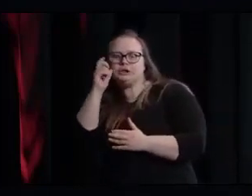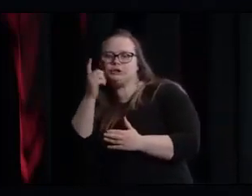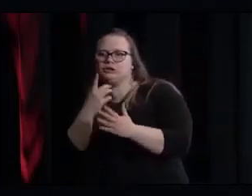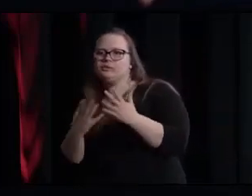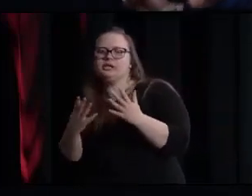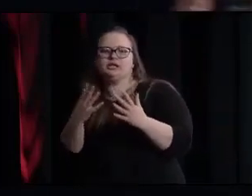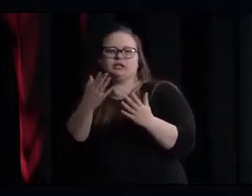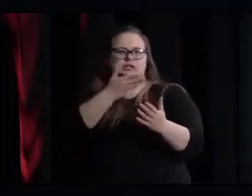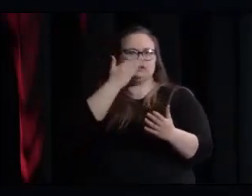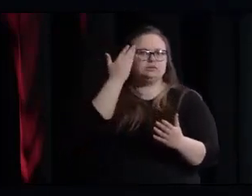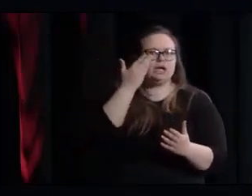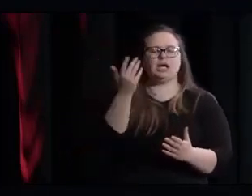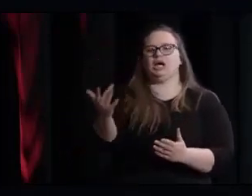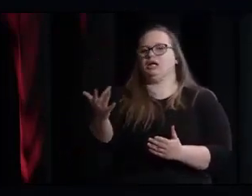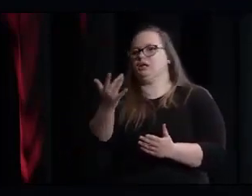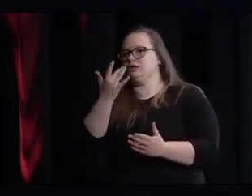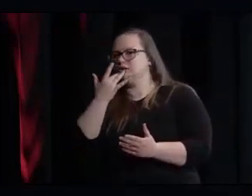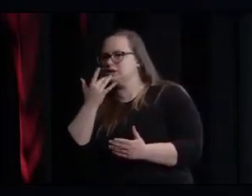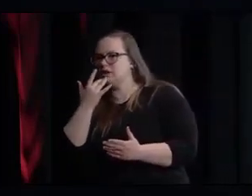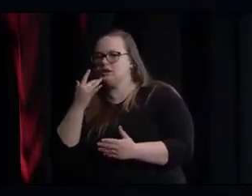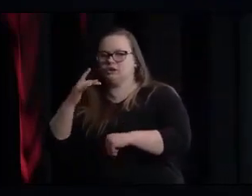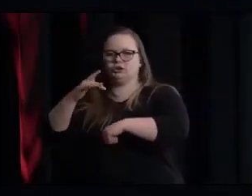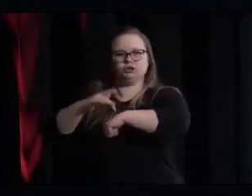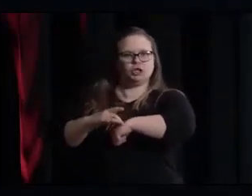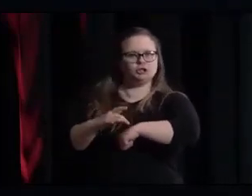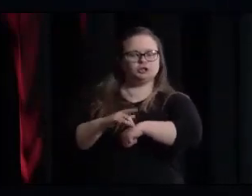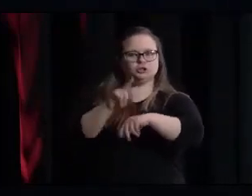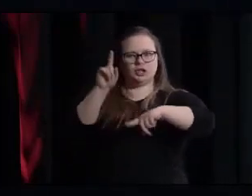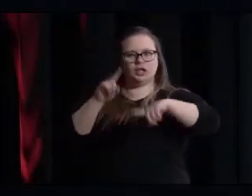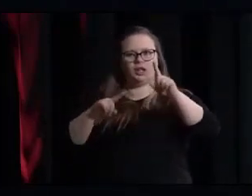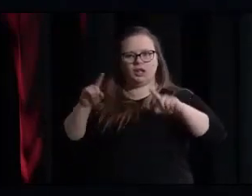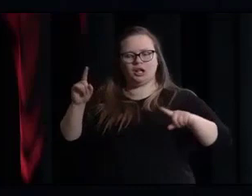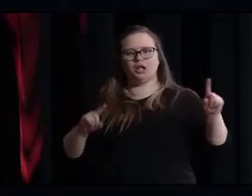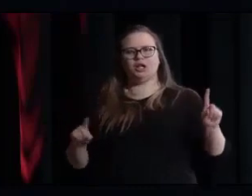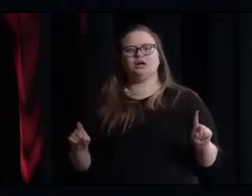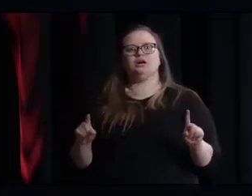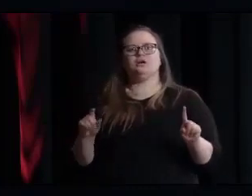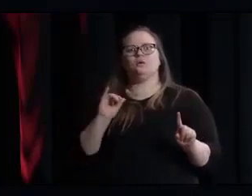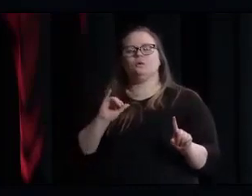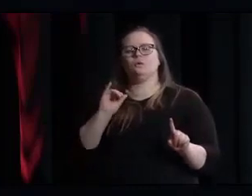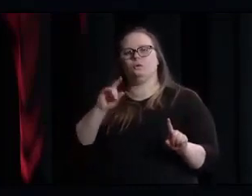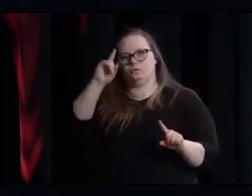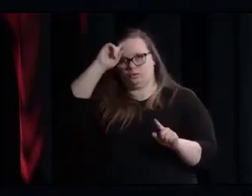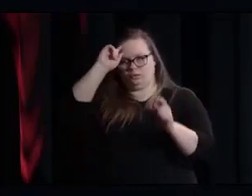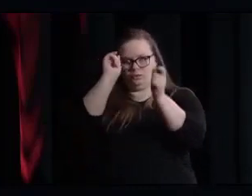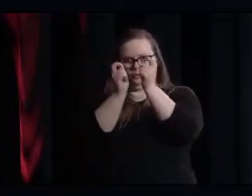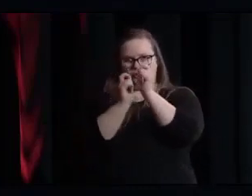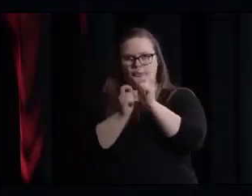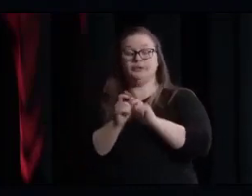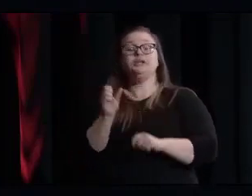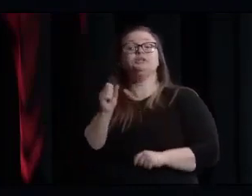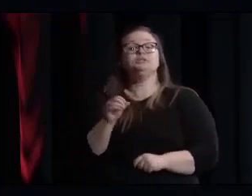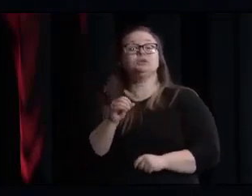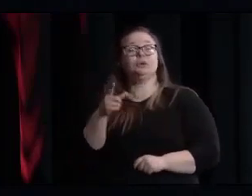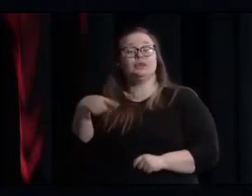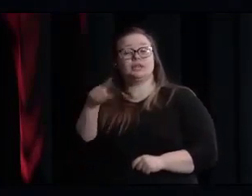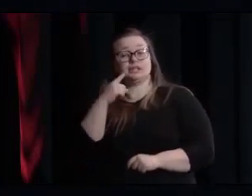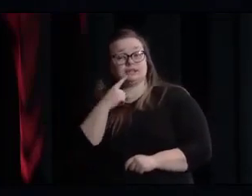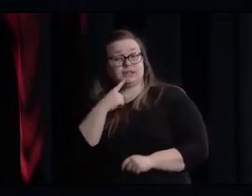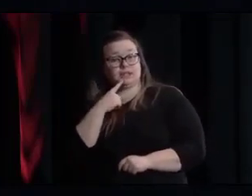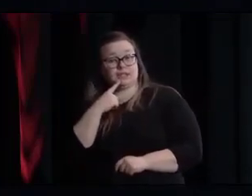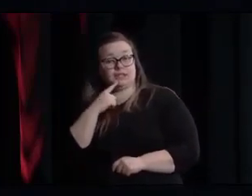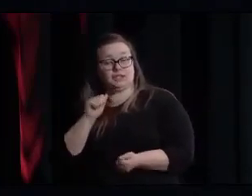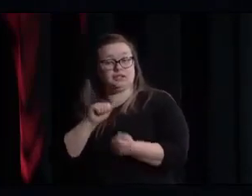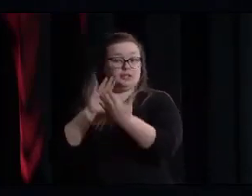you taste something, when you touch something. And so they say the intervention that needs to happen is you need